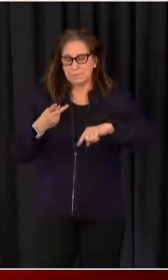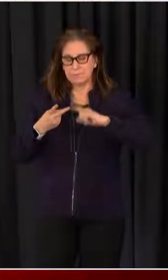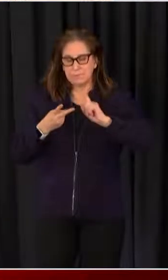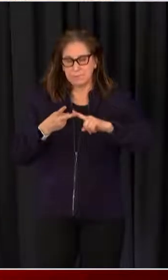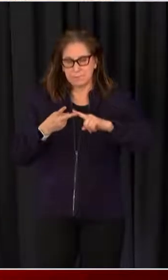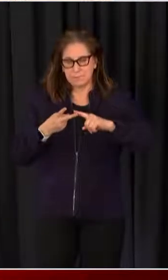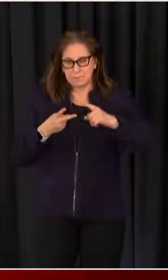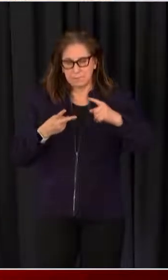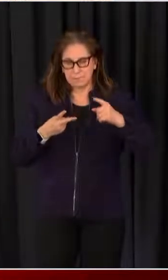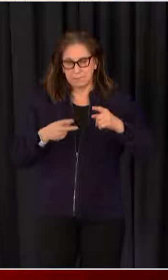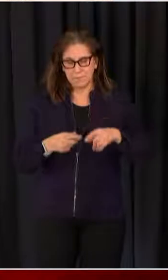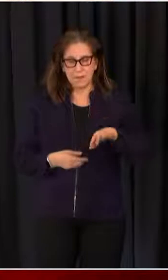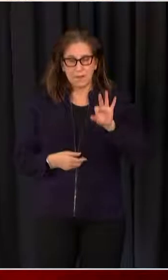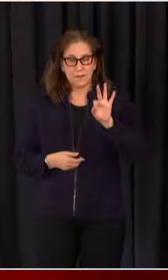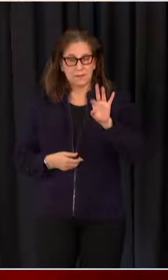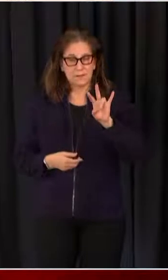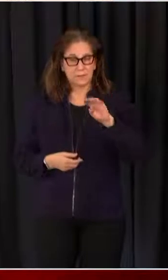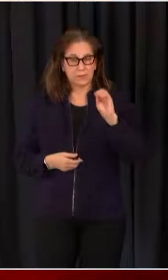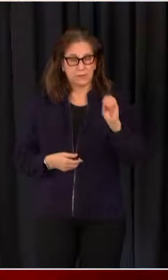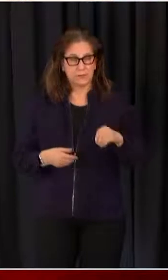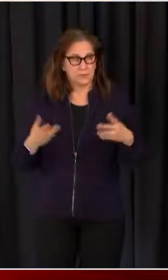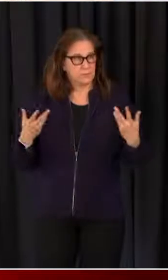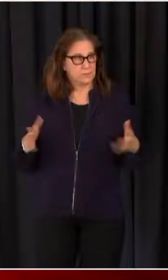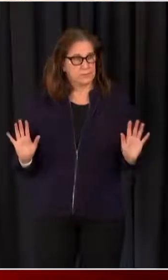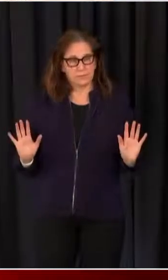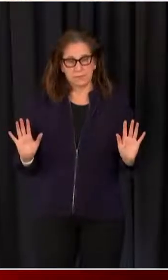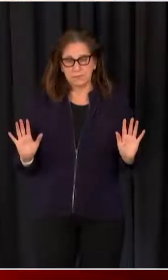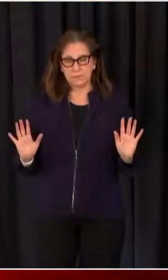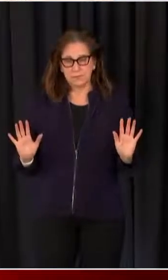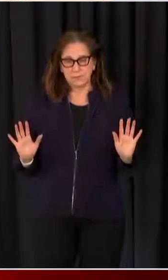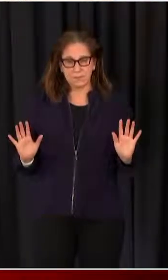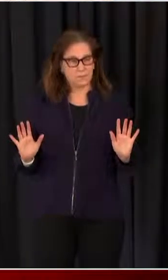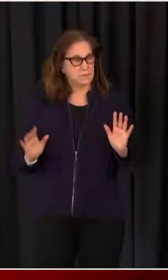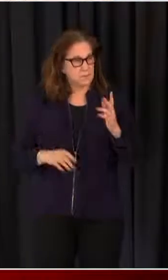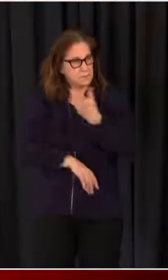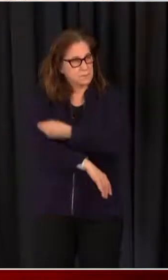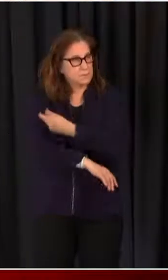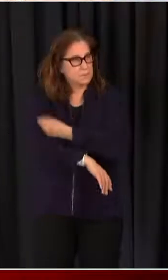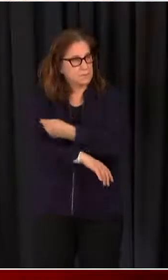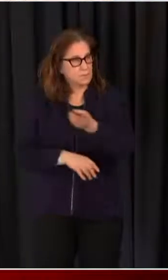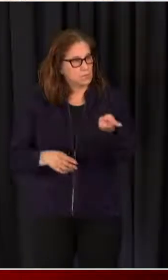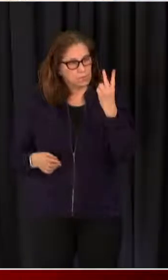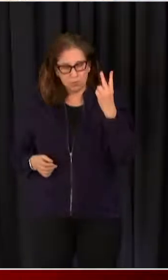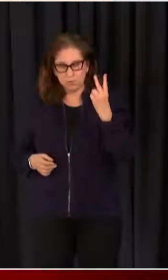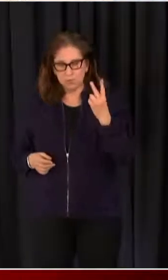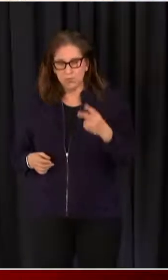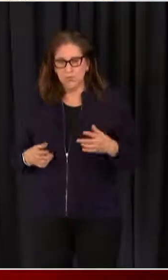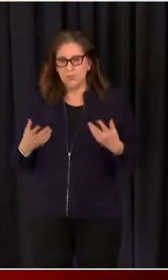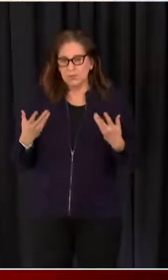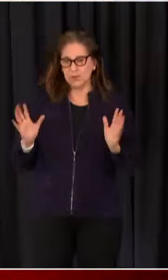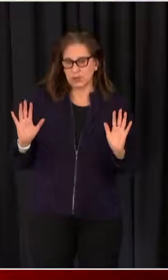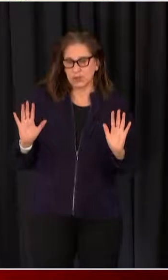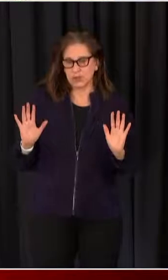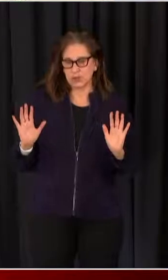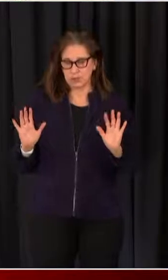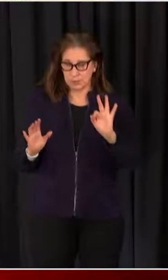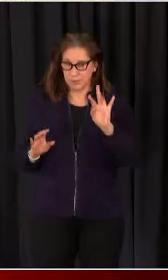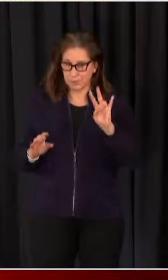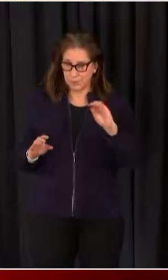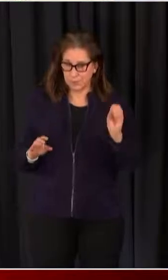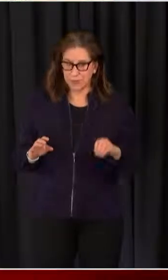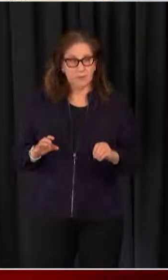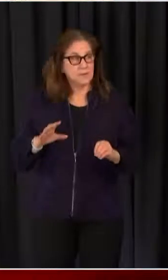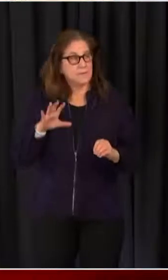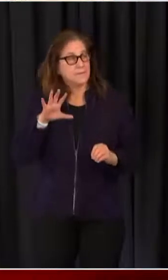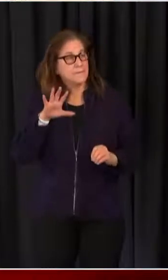completion for 2 doses. 55% of the sites are in priority zip codes, and 91% of the